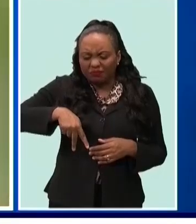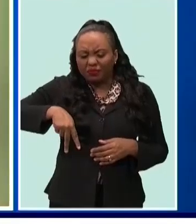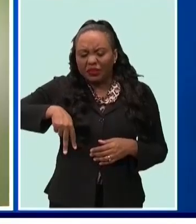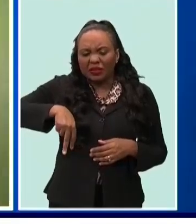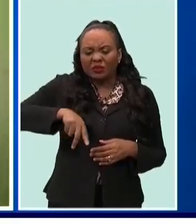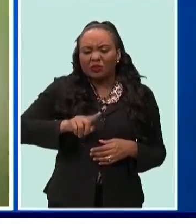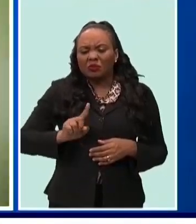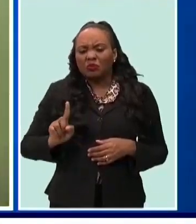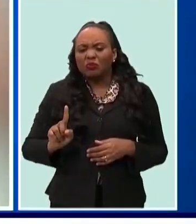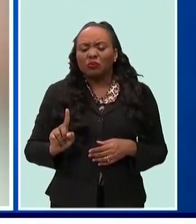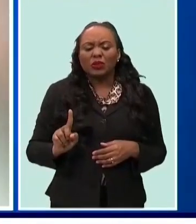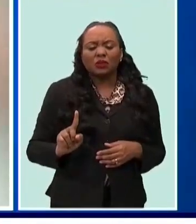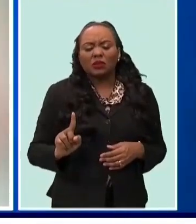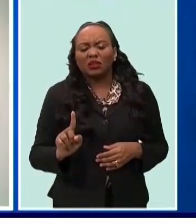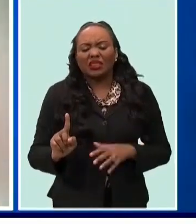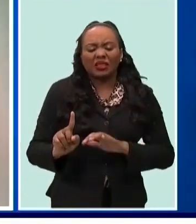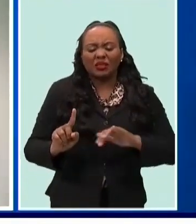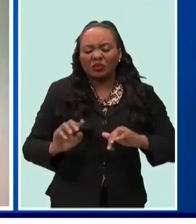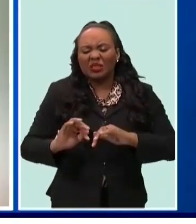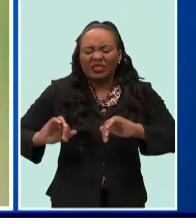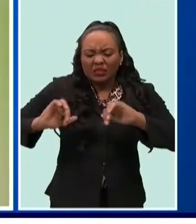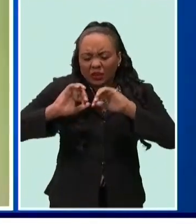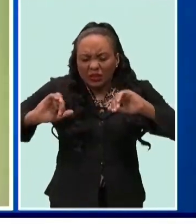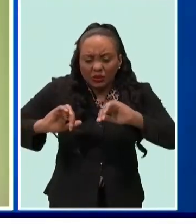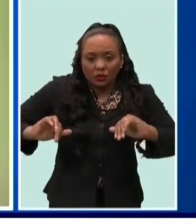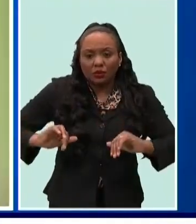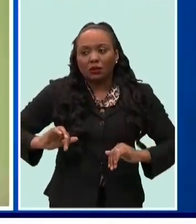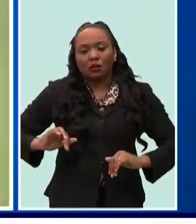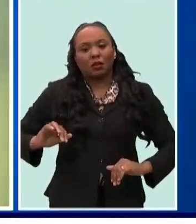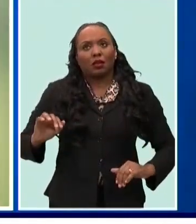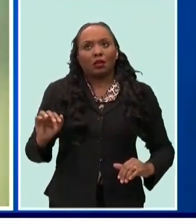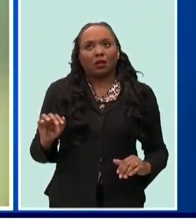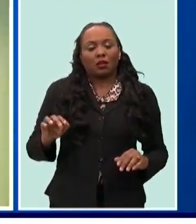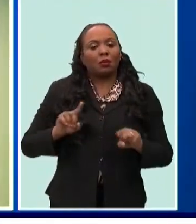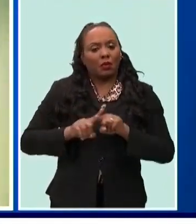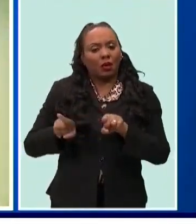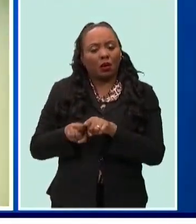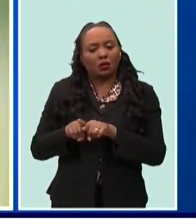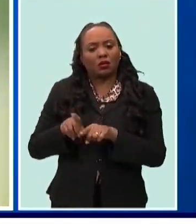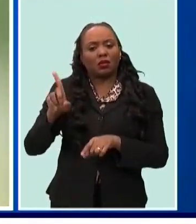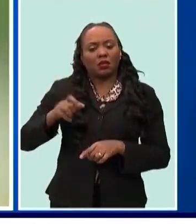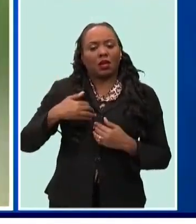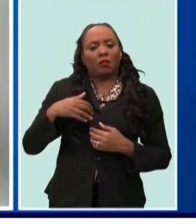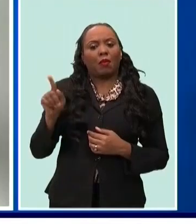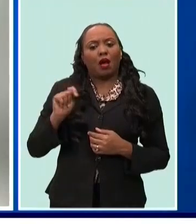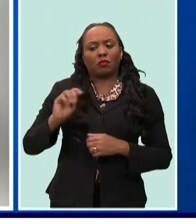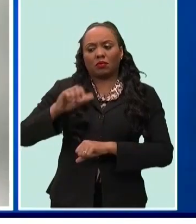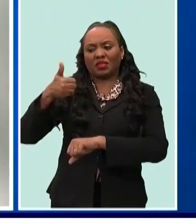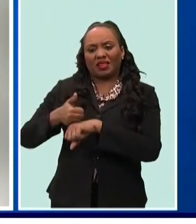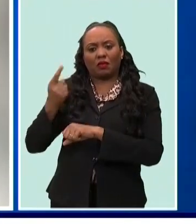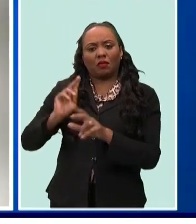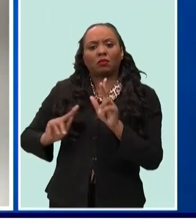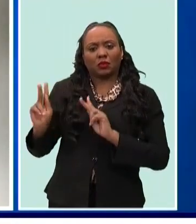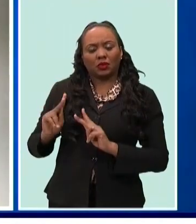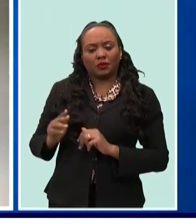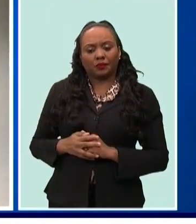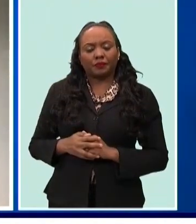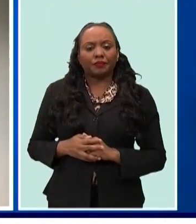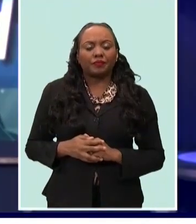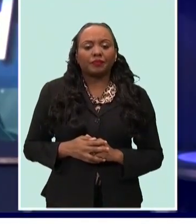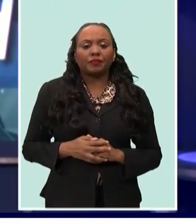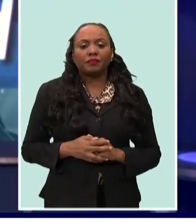districts so people who want to harvest the cotton have access to facilities like bathrooms near their homes. Sean Farrell,